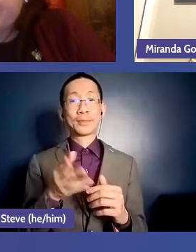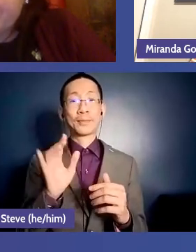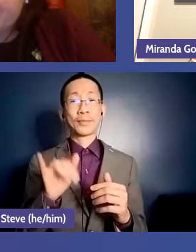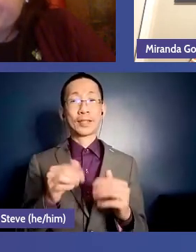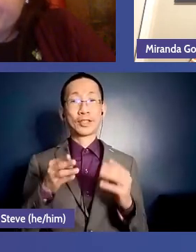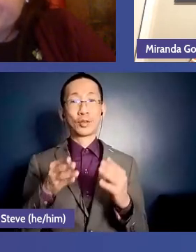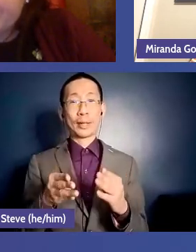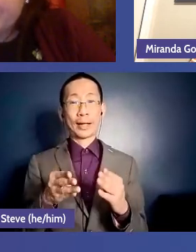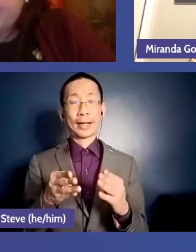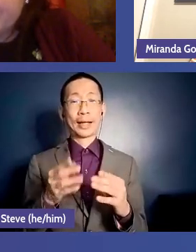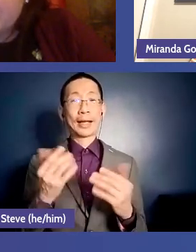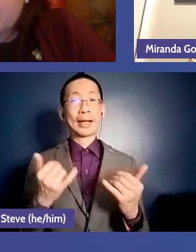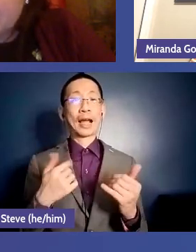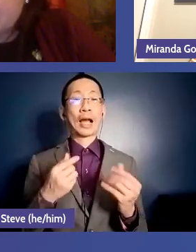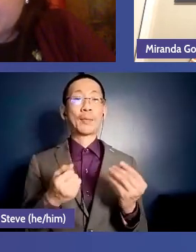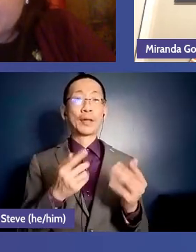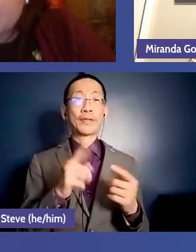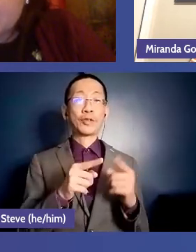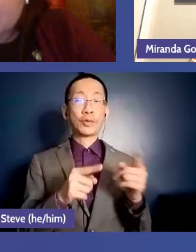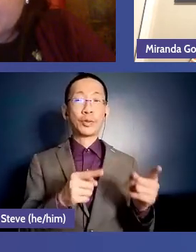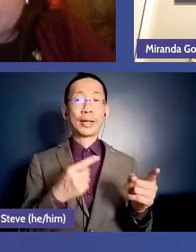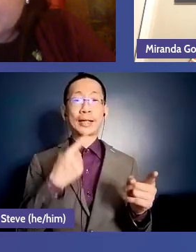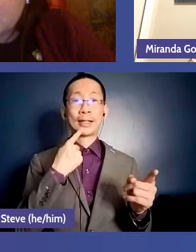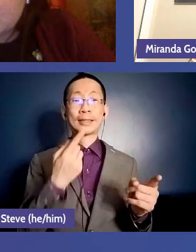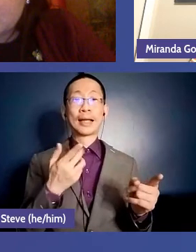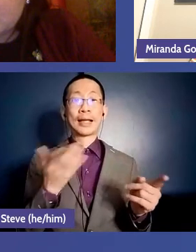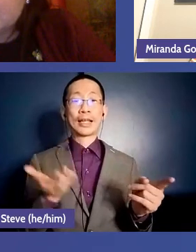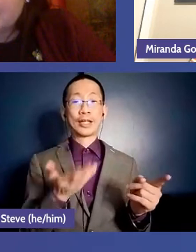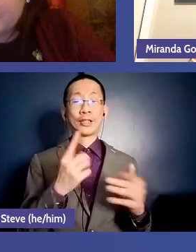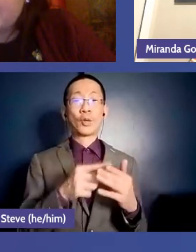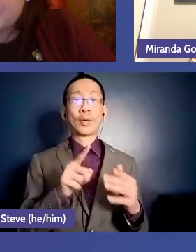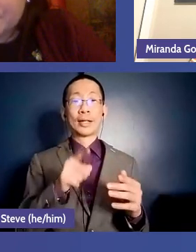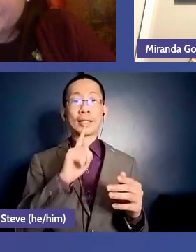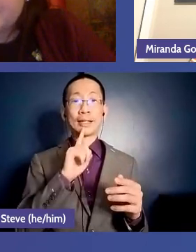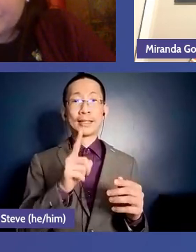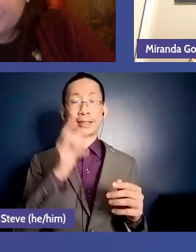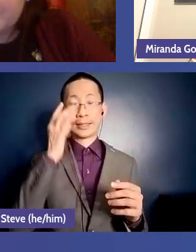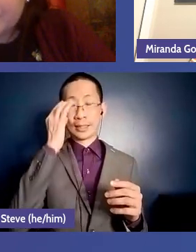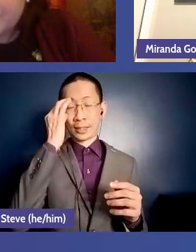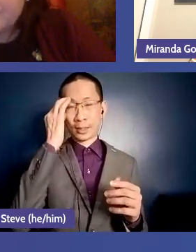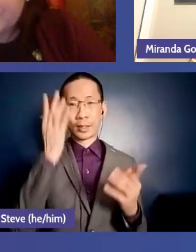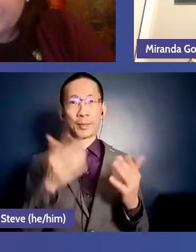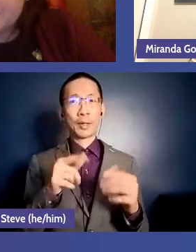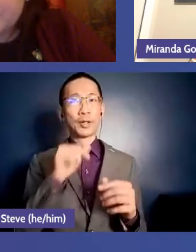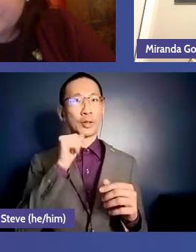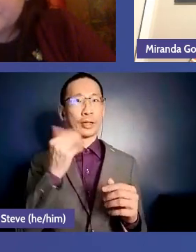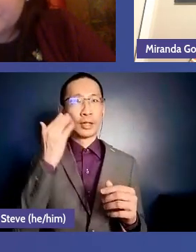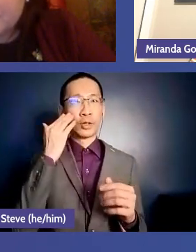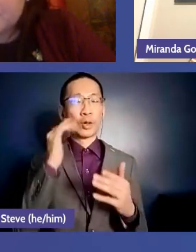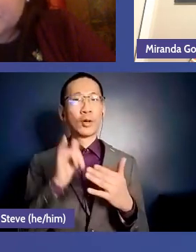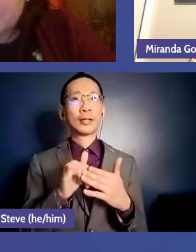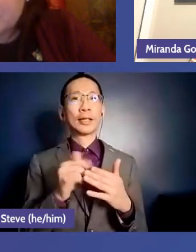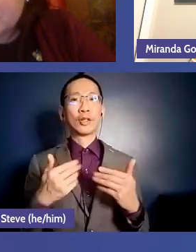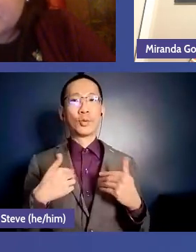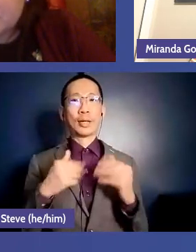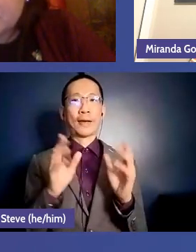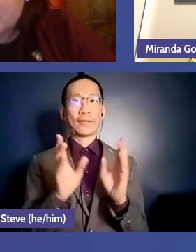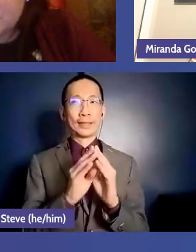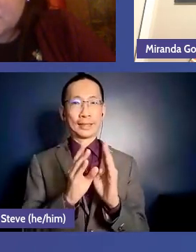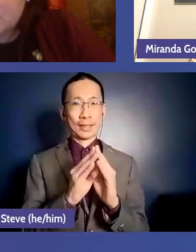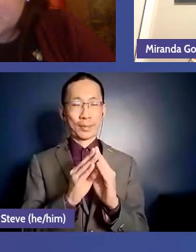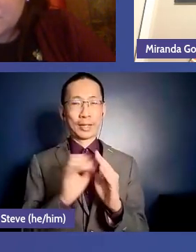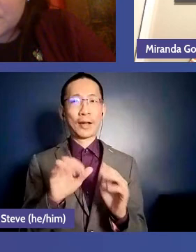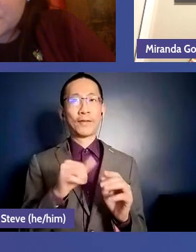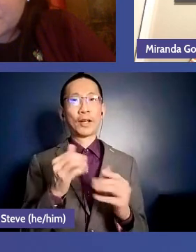way. I'm now giving it to you and say, like, hey, here's what it is. Like, and maybe you didn't know that there was a summit of